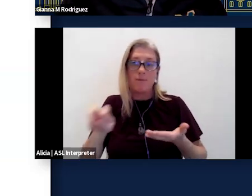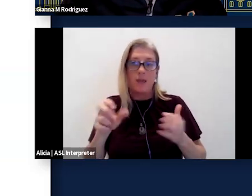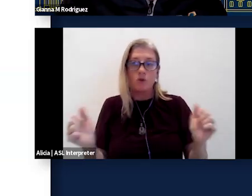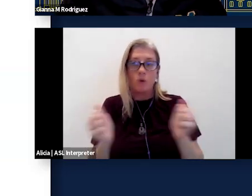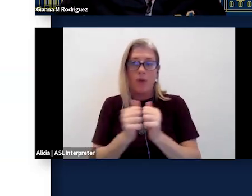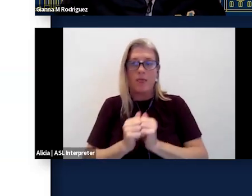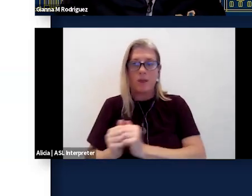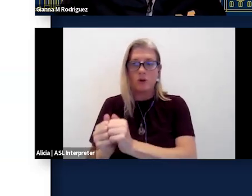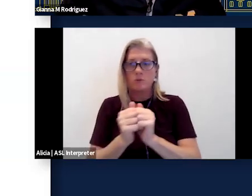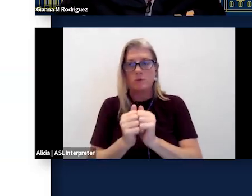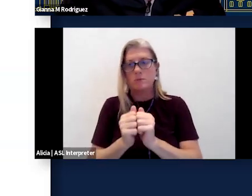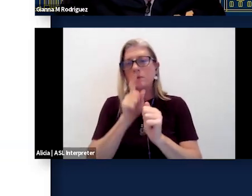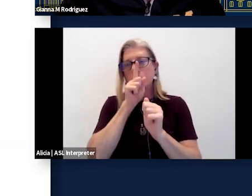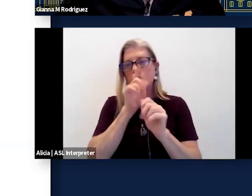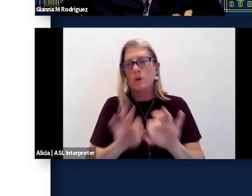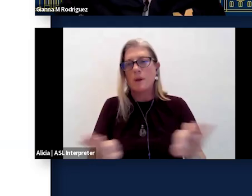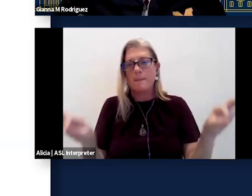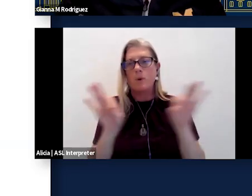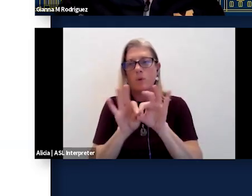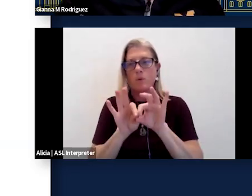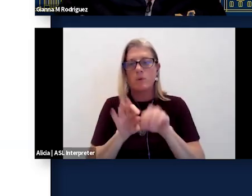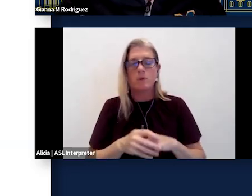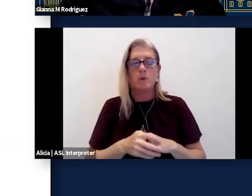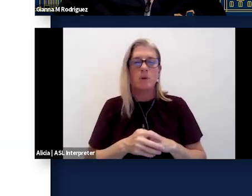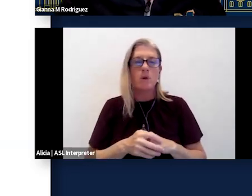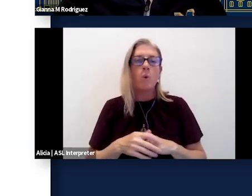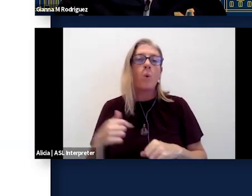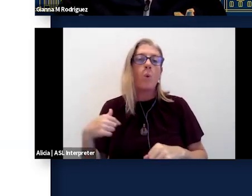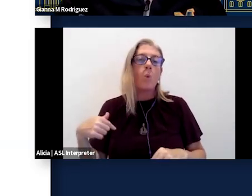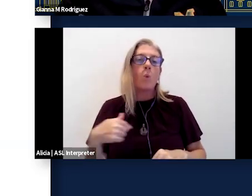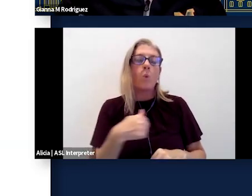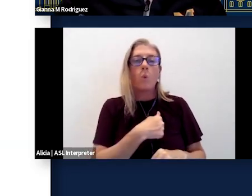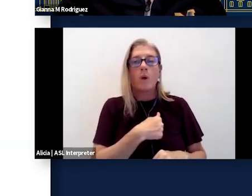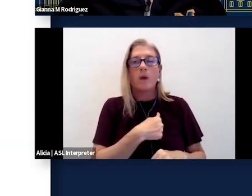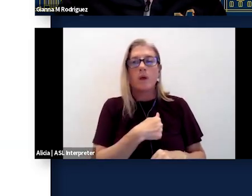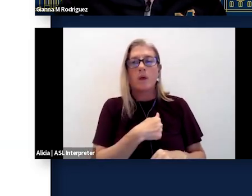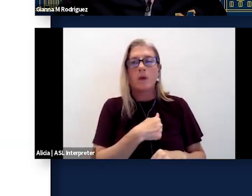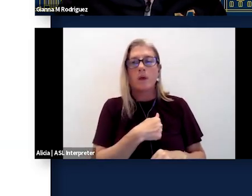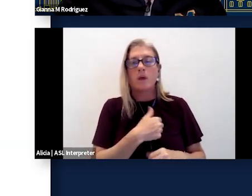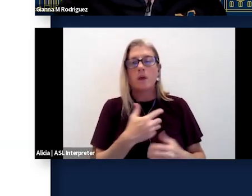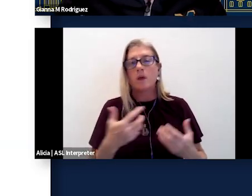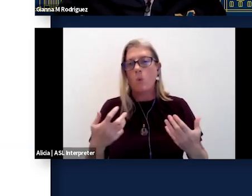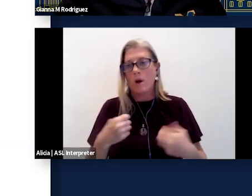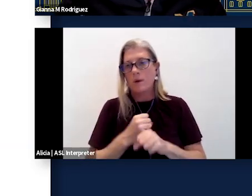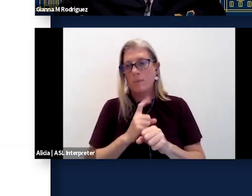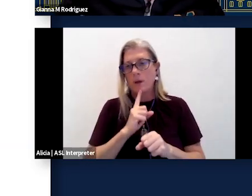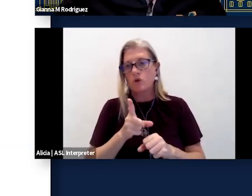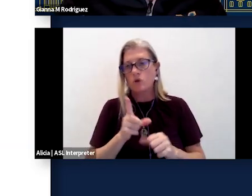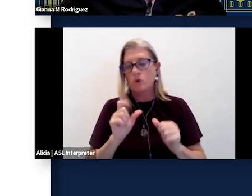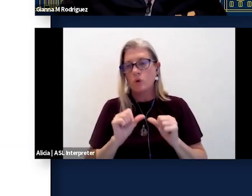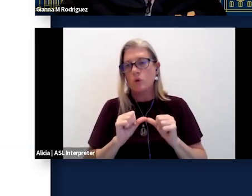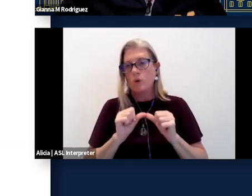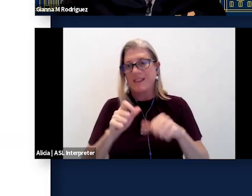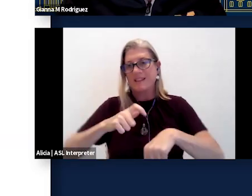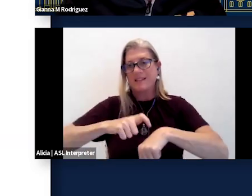important, or is important. And then we would like to make sure that the duration of the